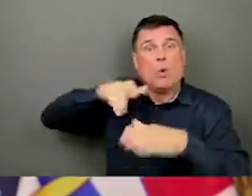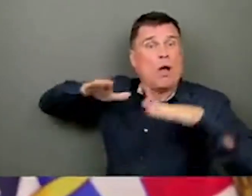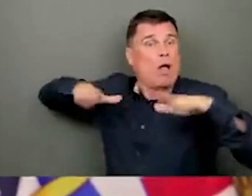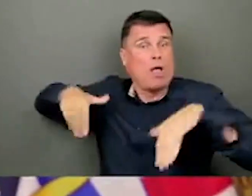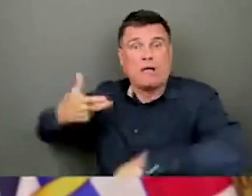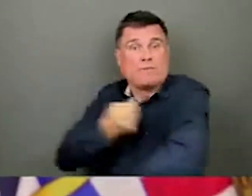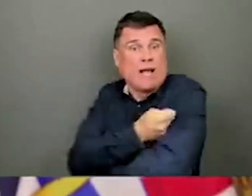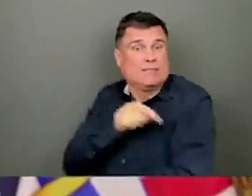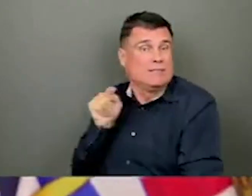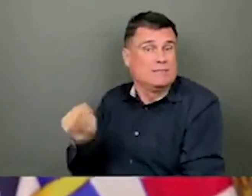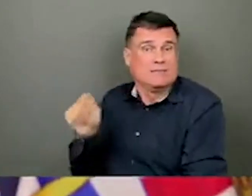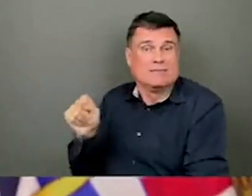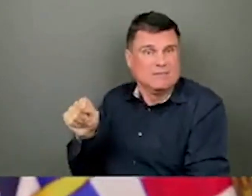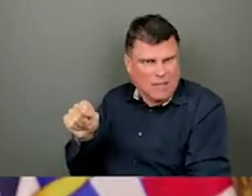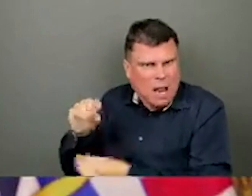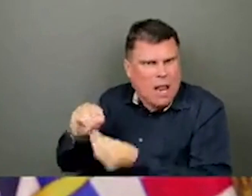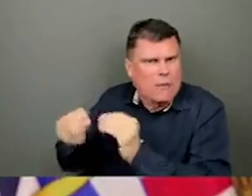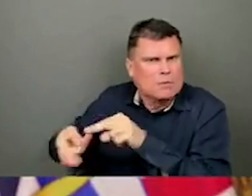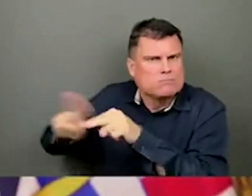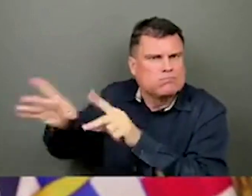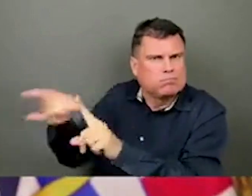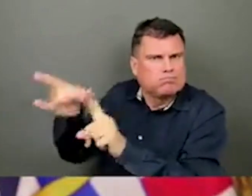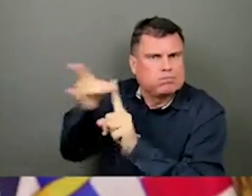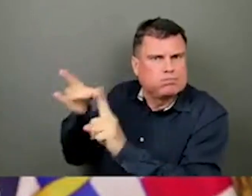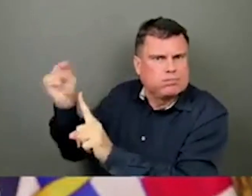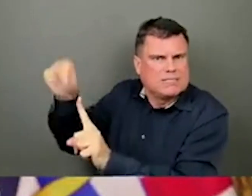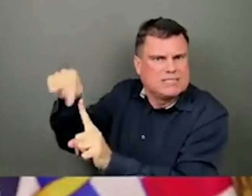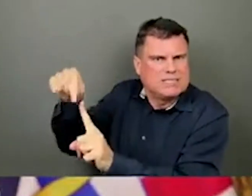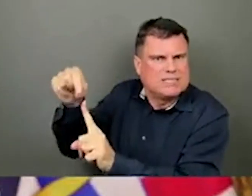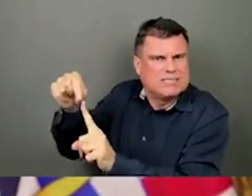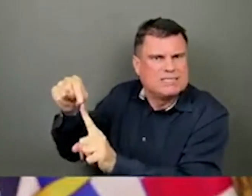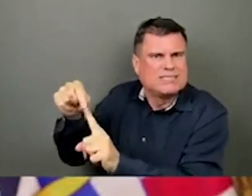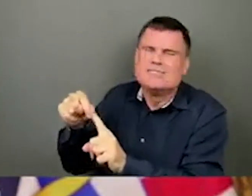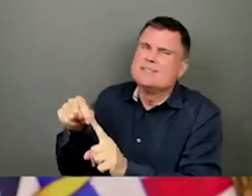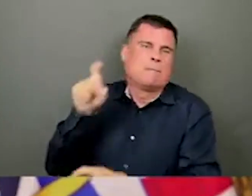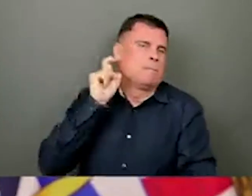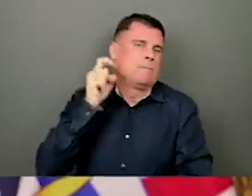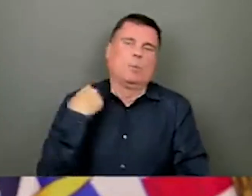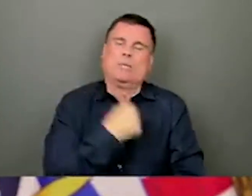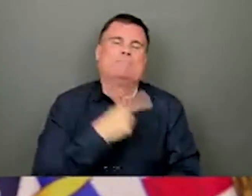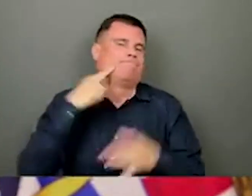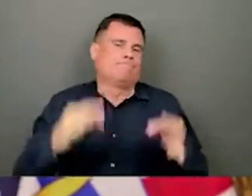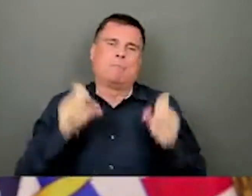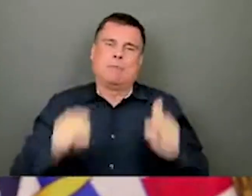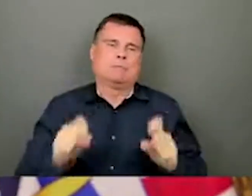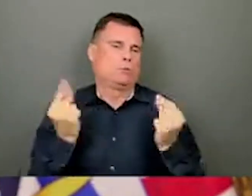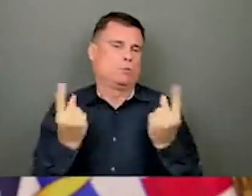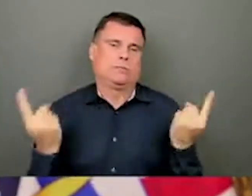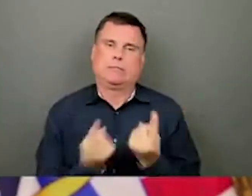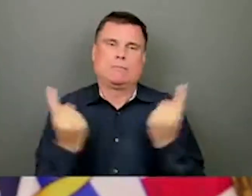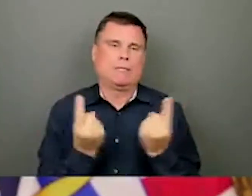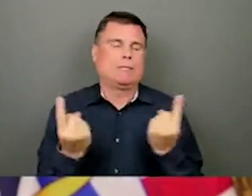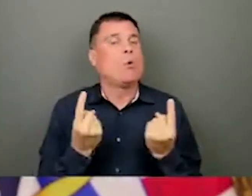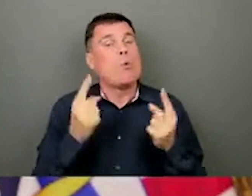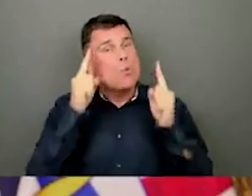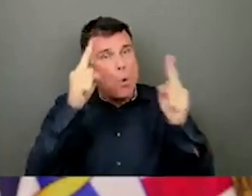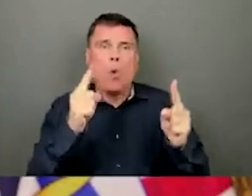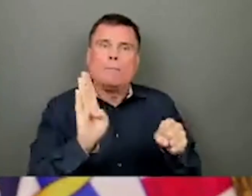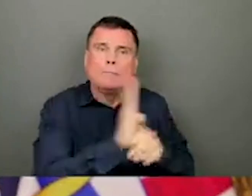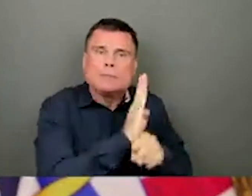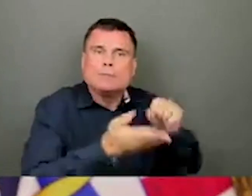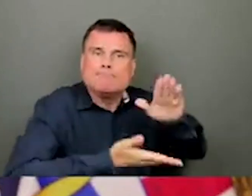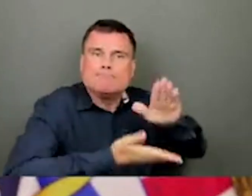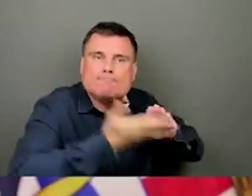is needed to help reduce transmission, to keep all of our businesses open, and ensure we can continue